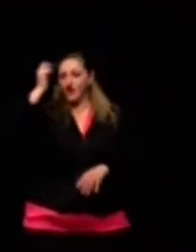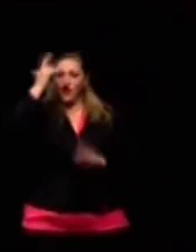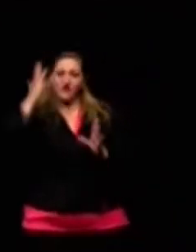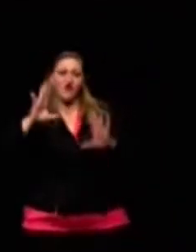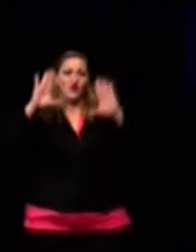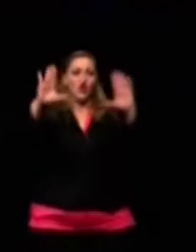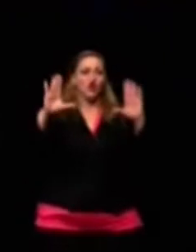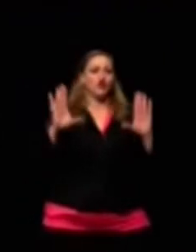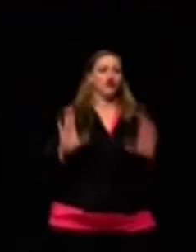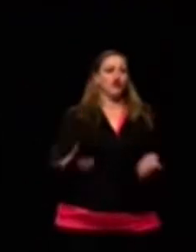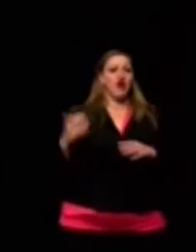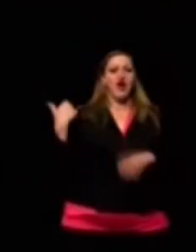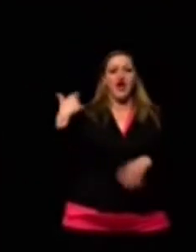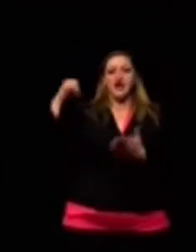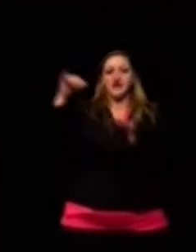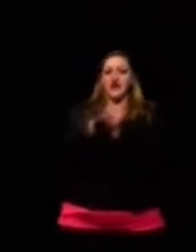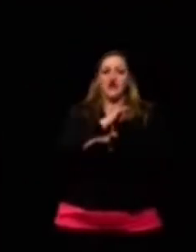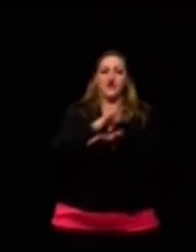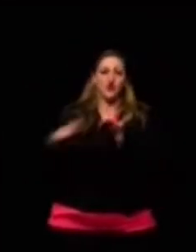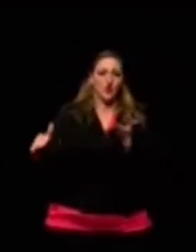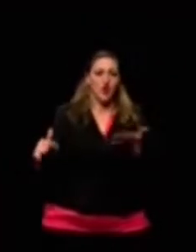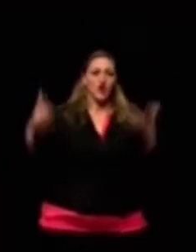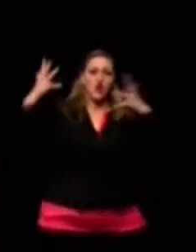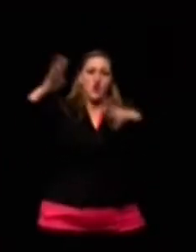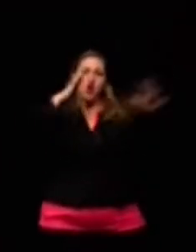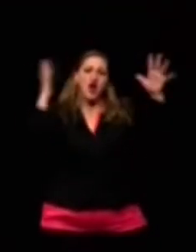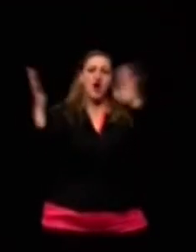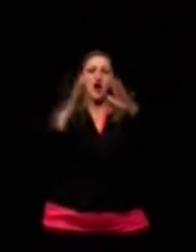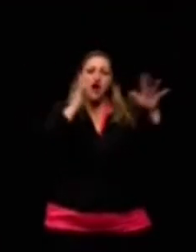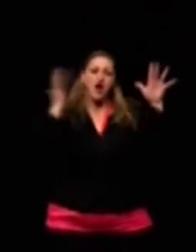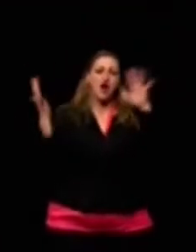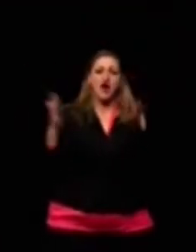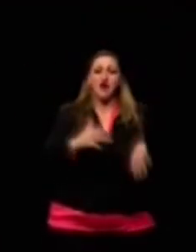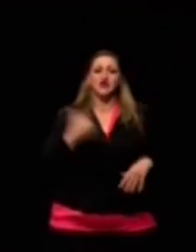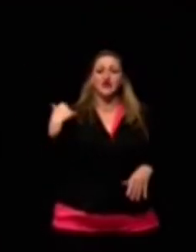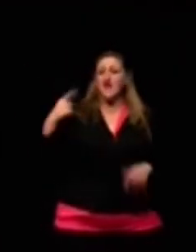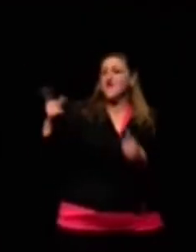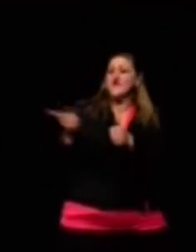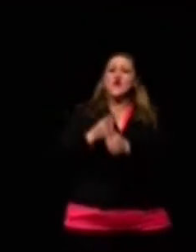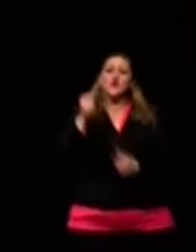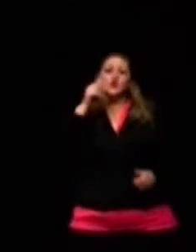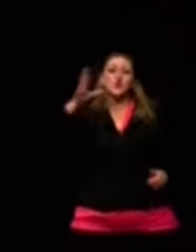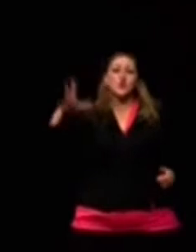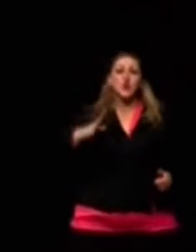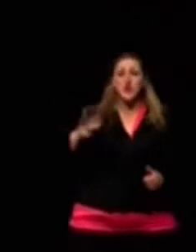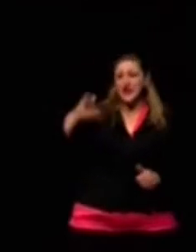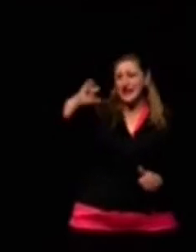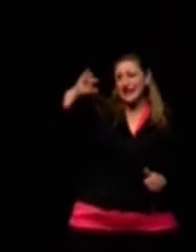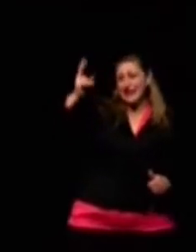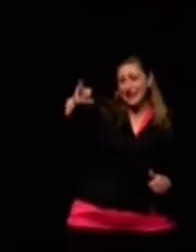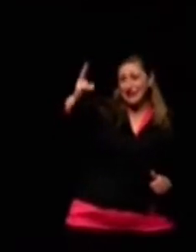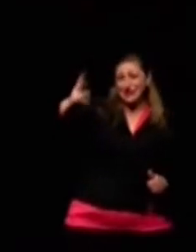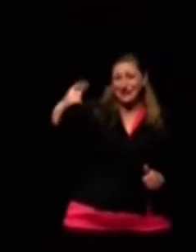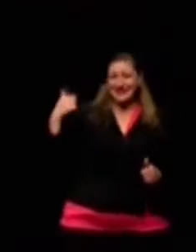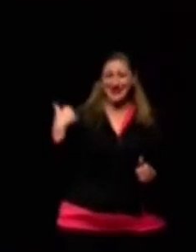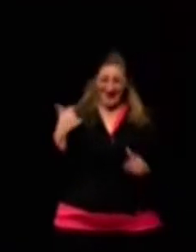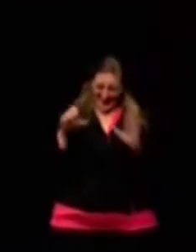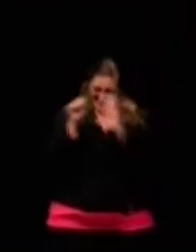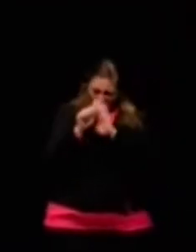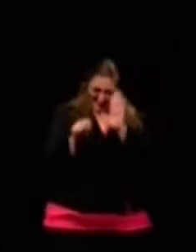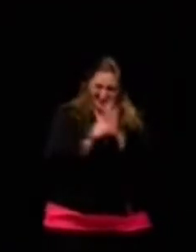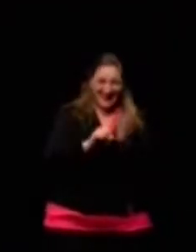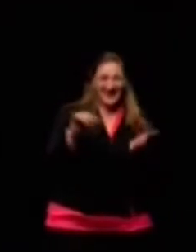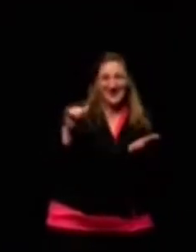great Empire State of New York, the first woman in history to be the governor of the state of New